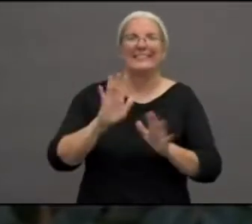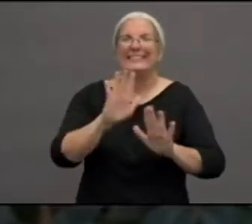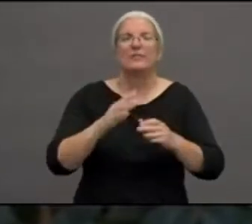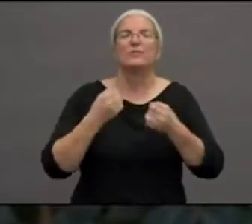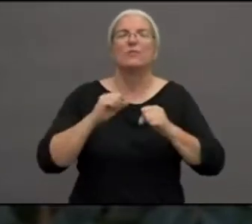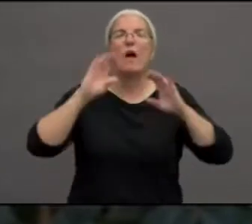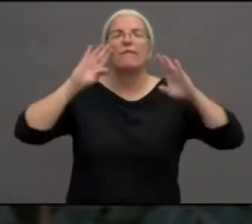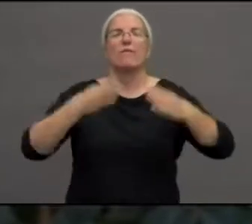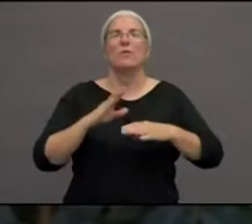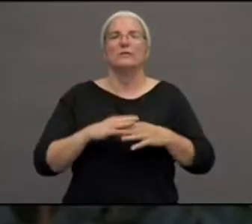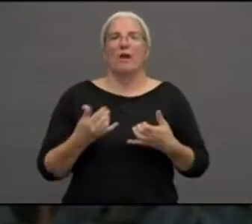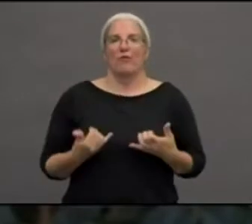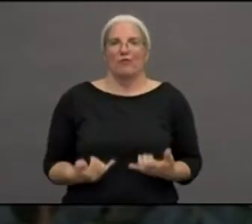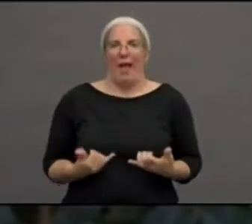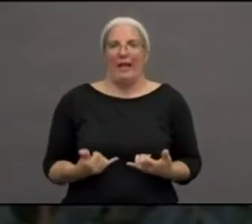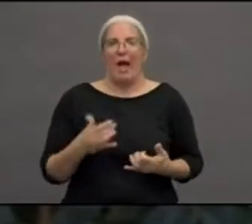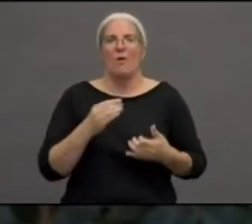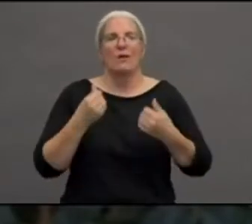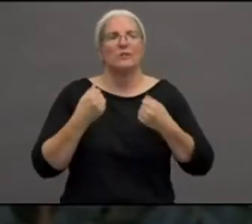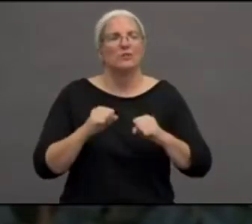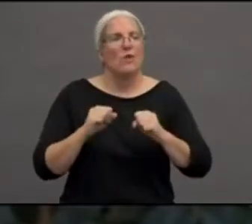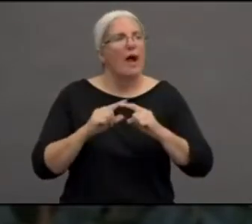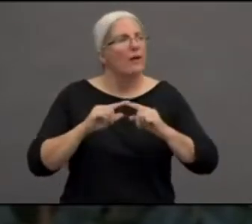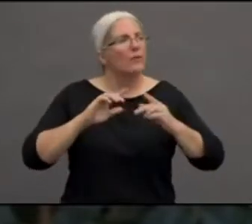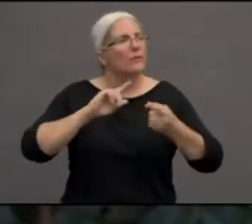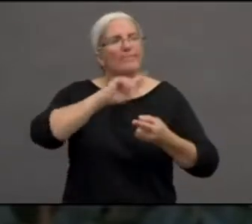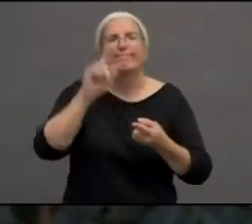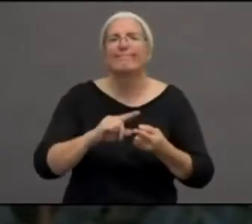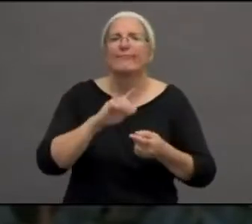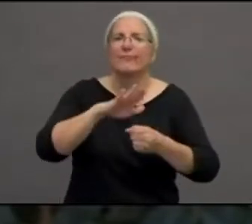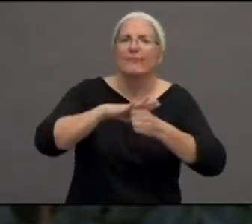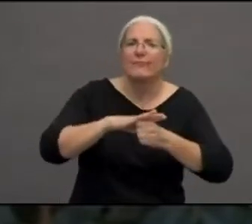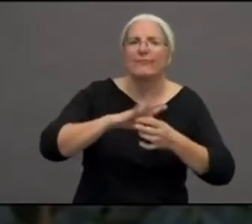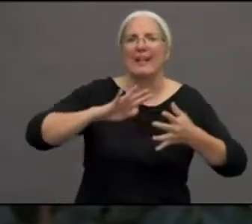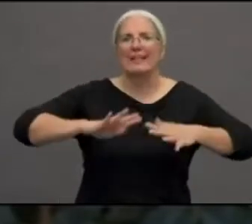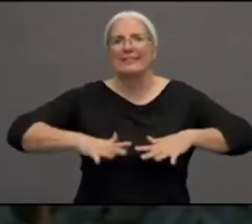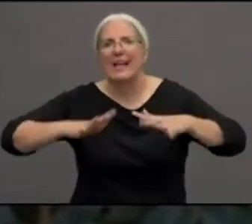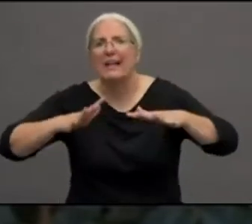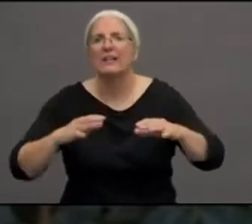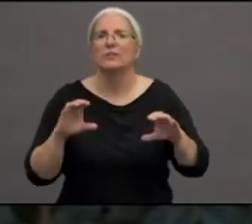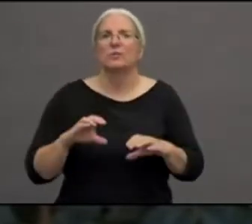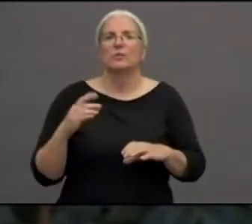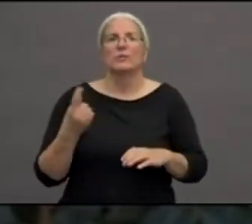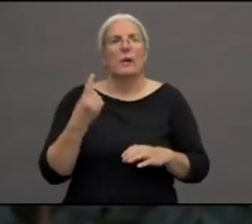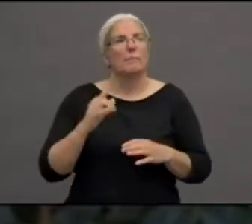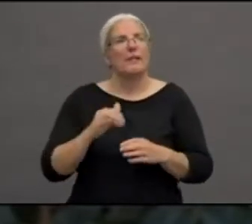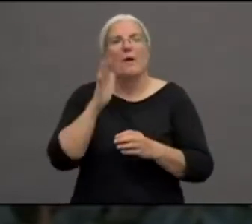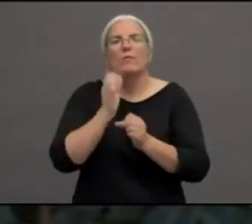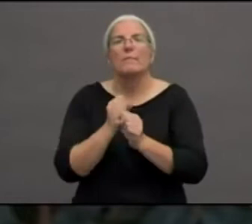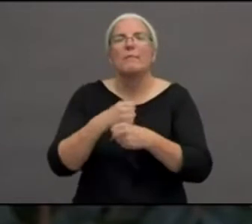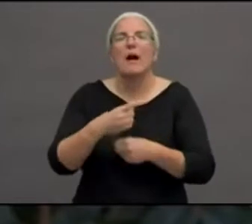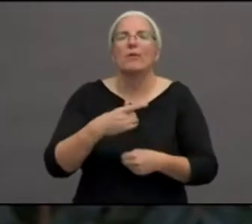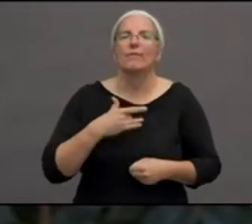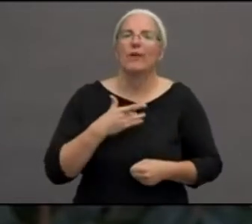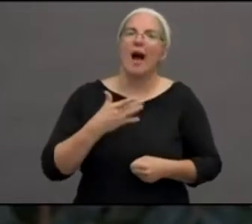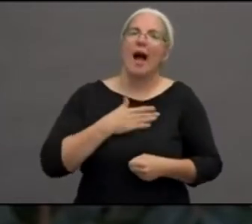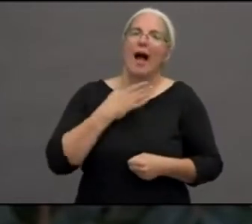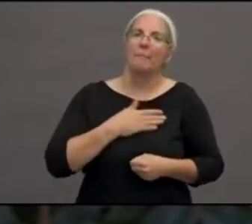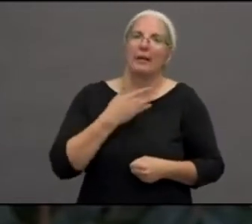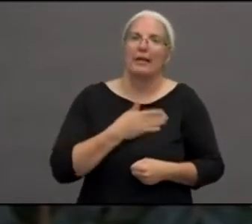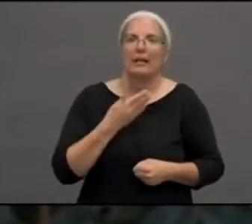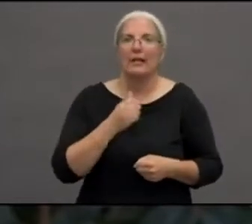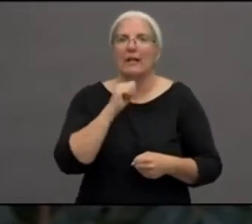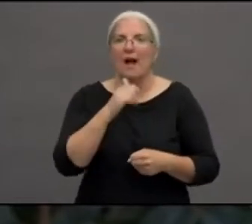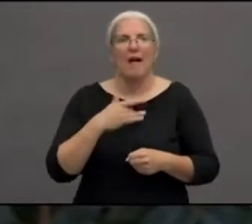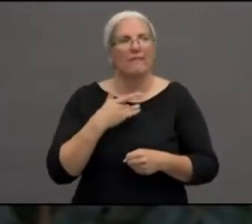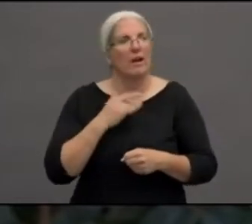relieve that anxiety. Doing something that makes you feel happy. Not feeling that it's a chore when